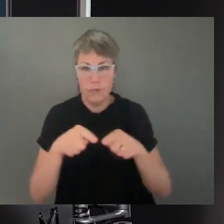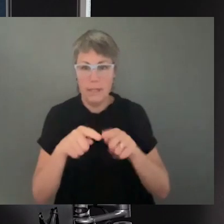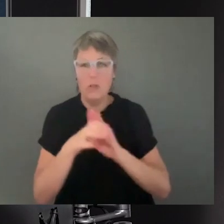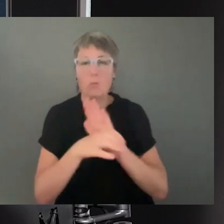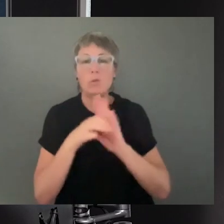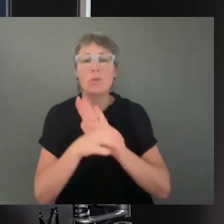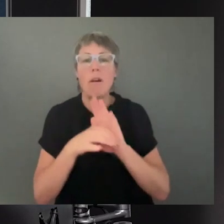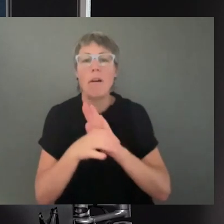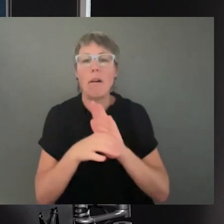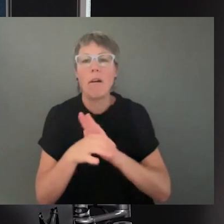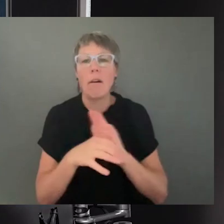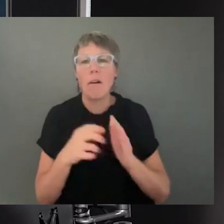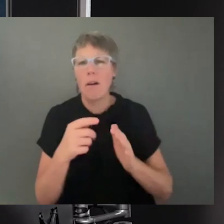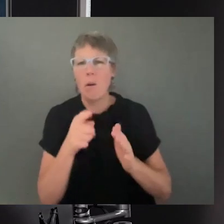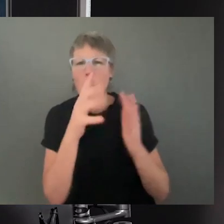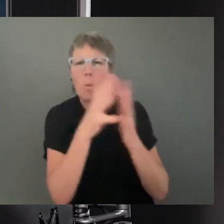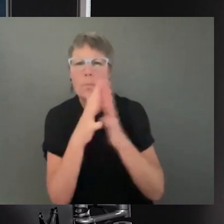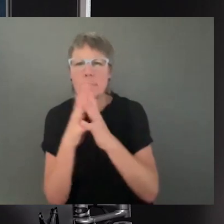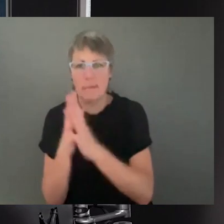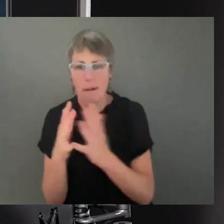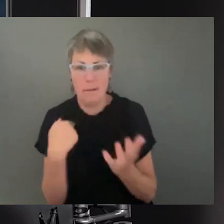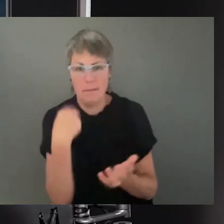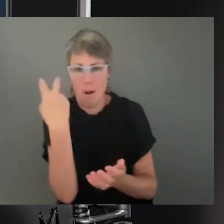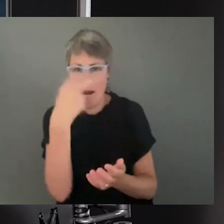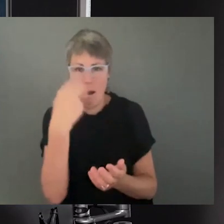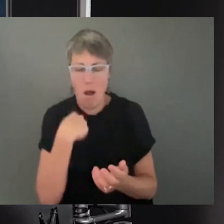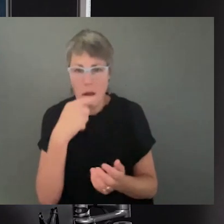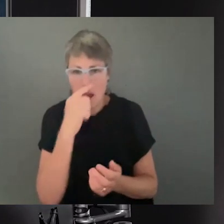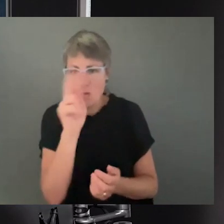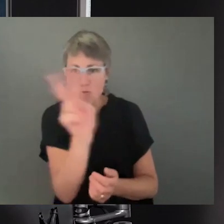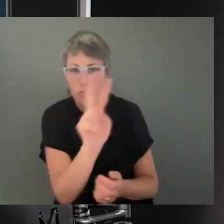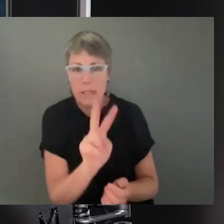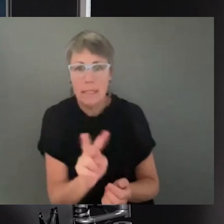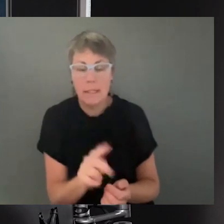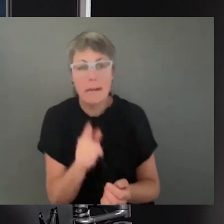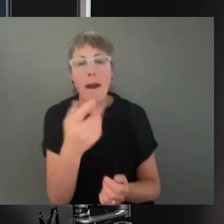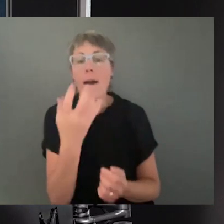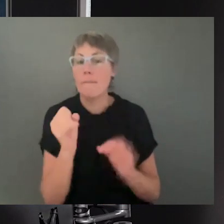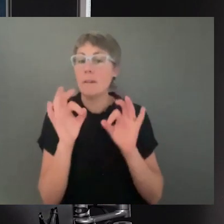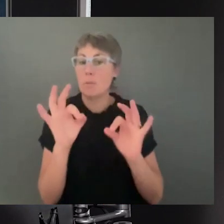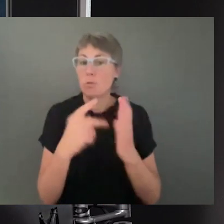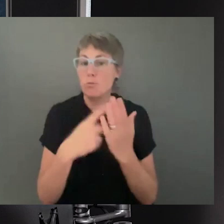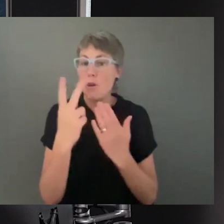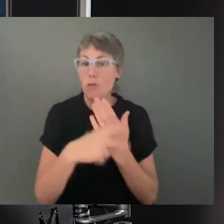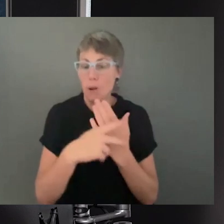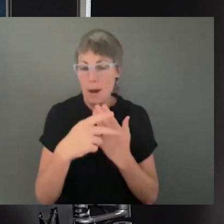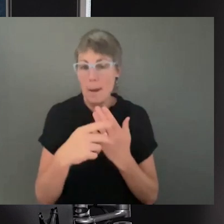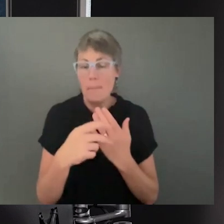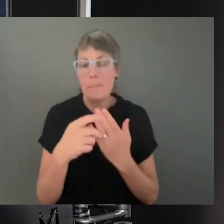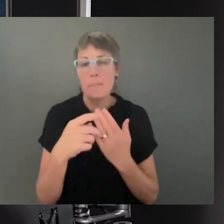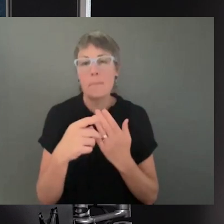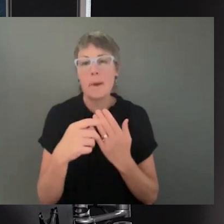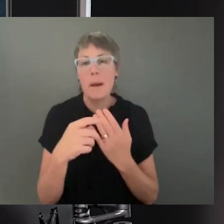you might want to be able to access a website and get information off that website and have it read to